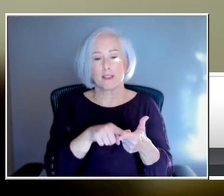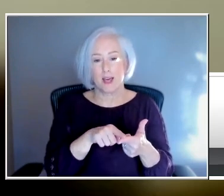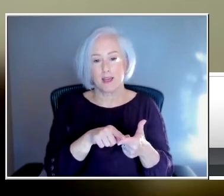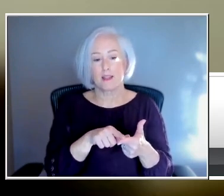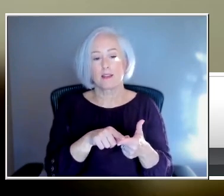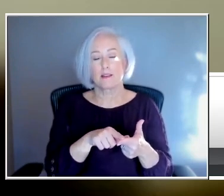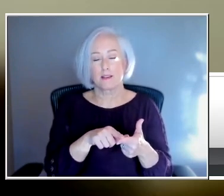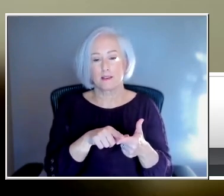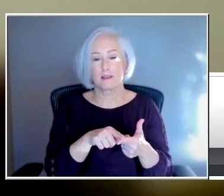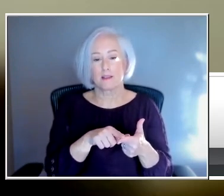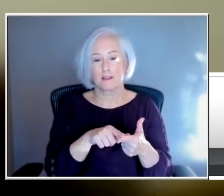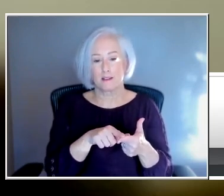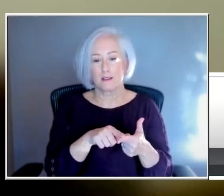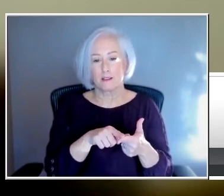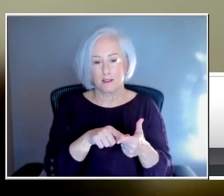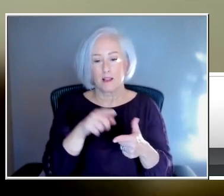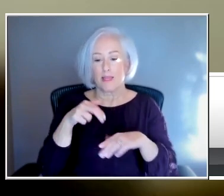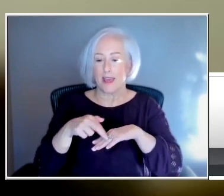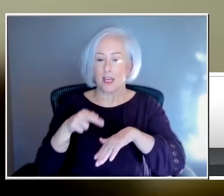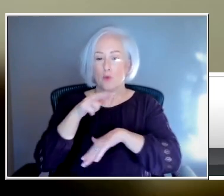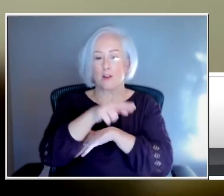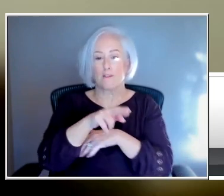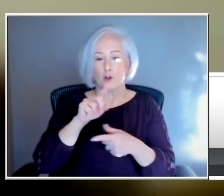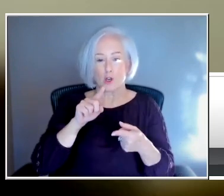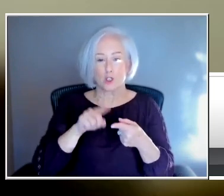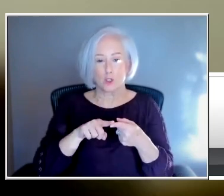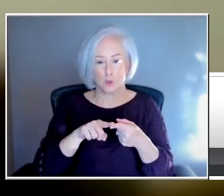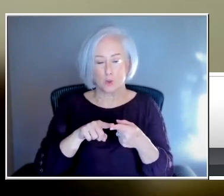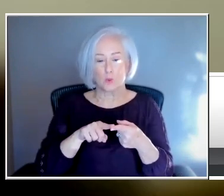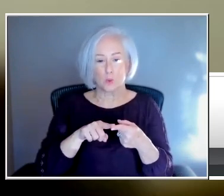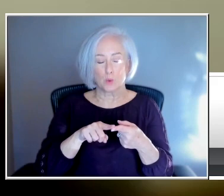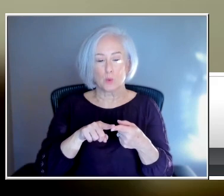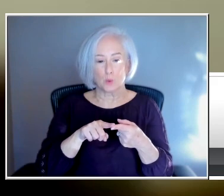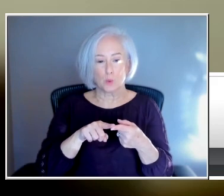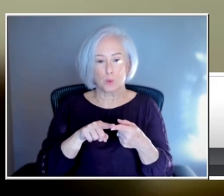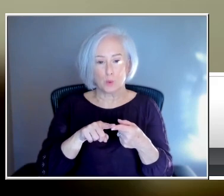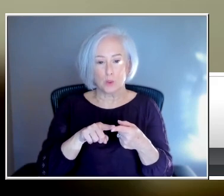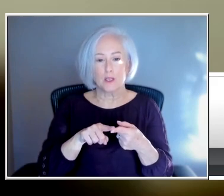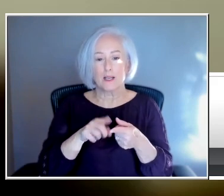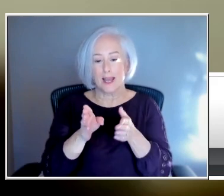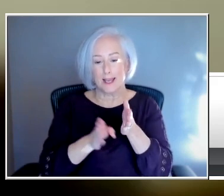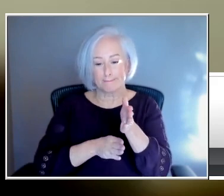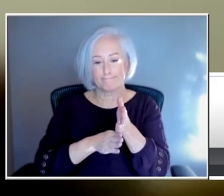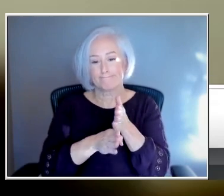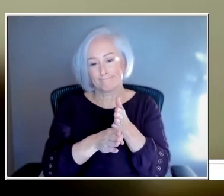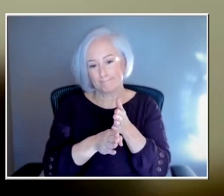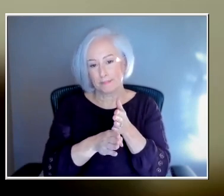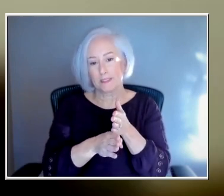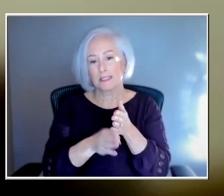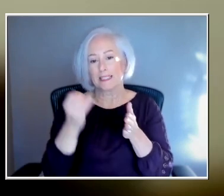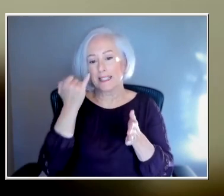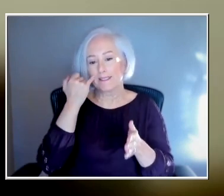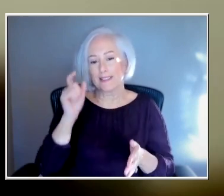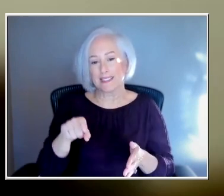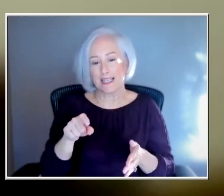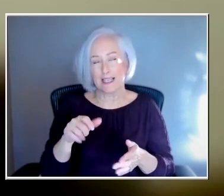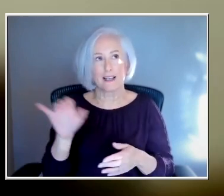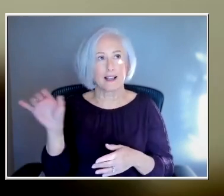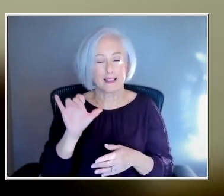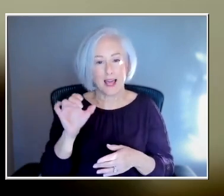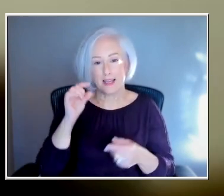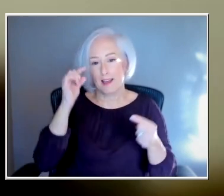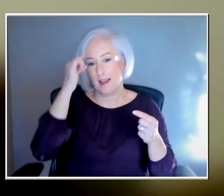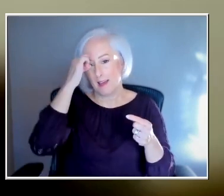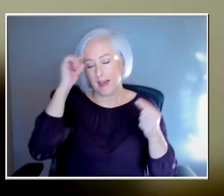to refer to that specific subspecialty which may be needed. For instance, headache and brain fog